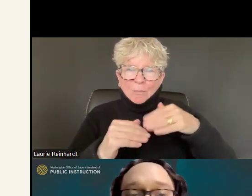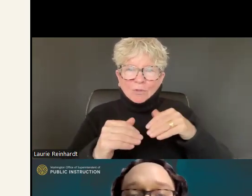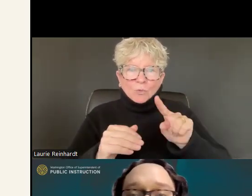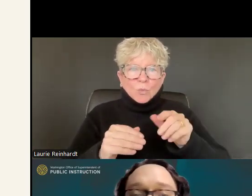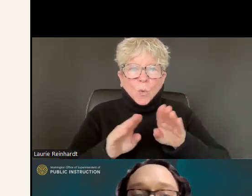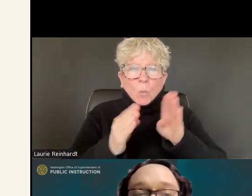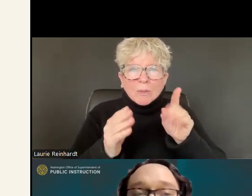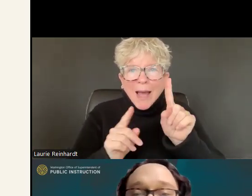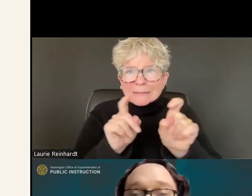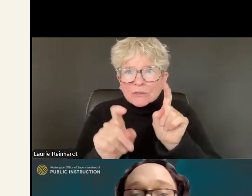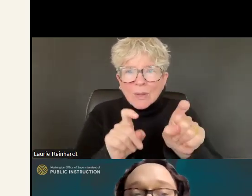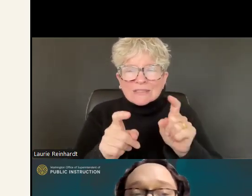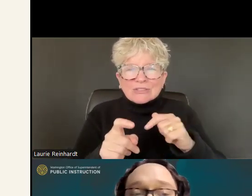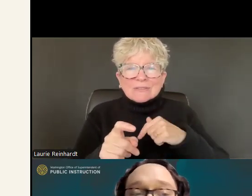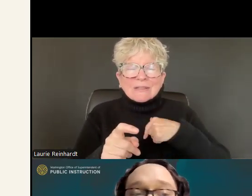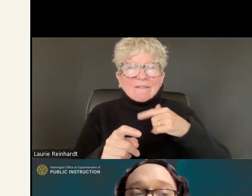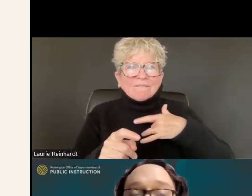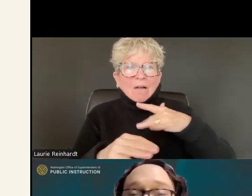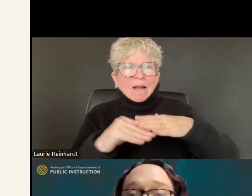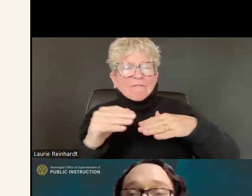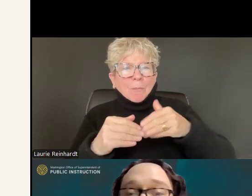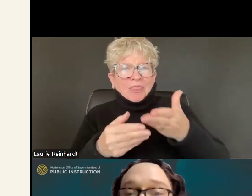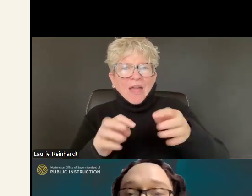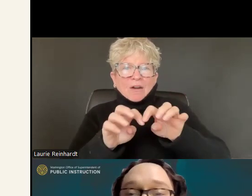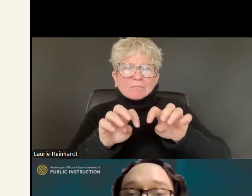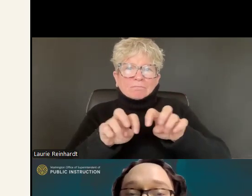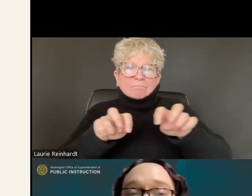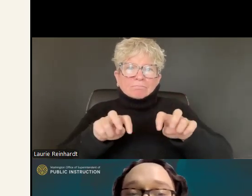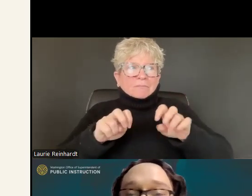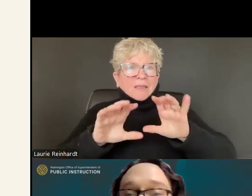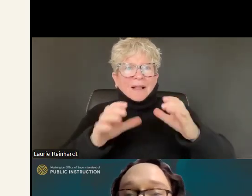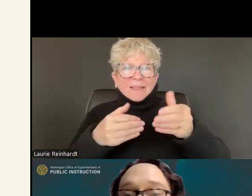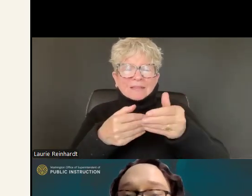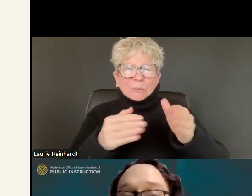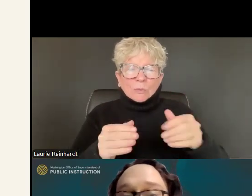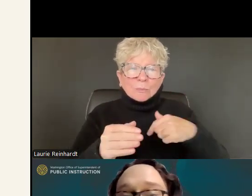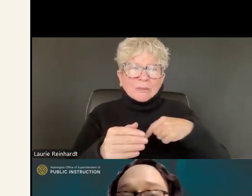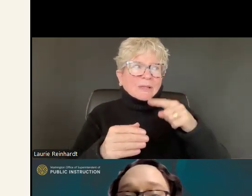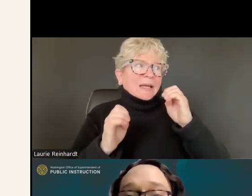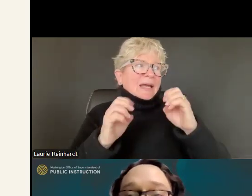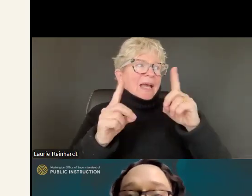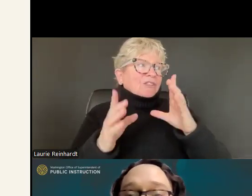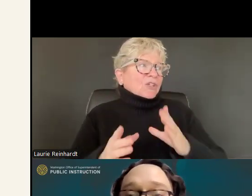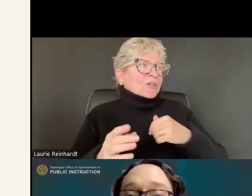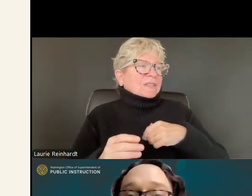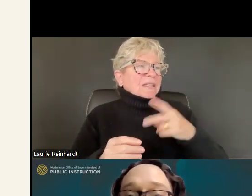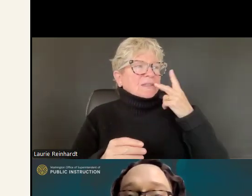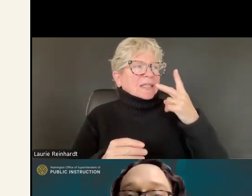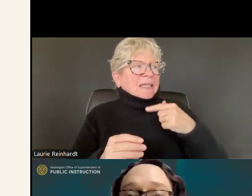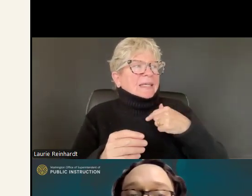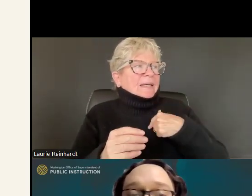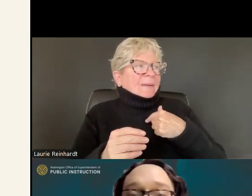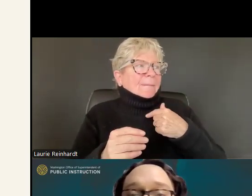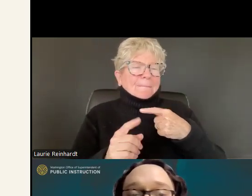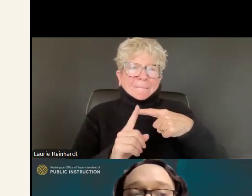classroom. Educators may see an increase in self-awareness and emotional resilience, kind of speaking to ourselves and checking